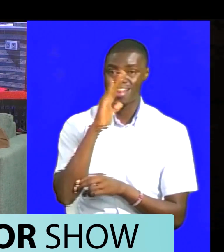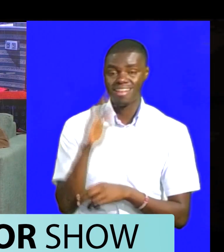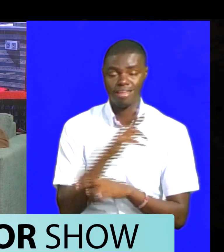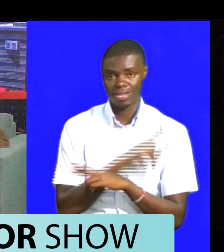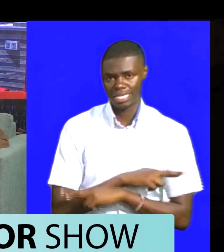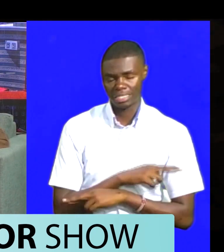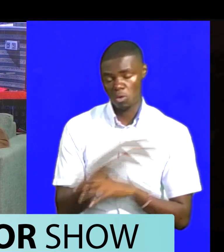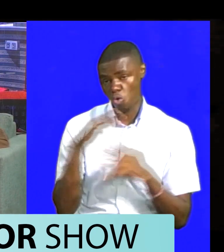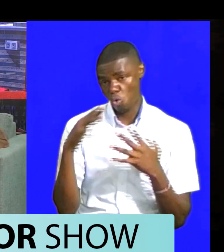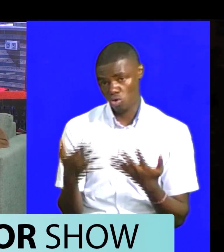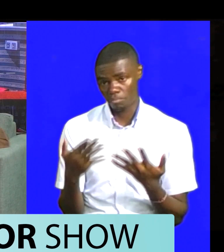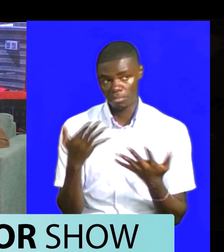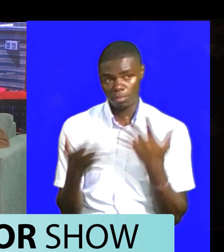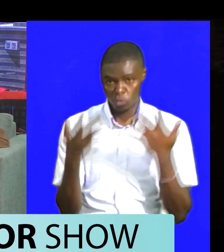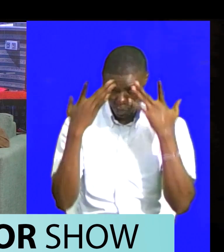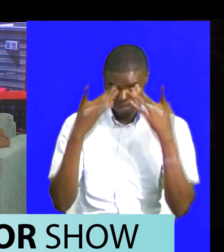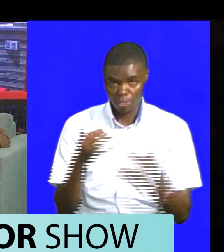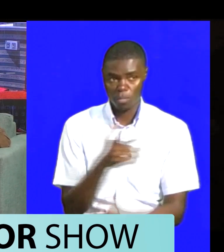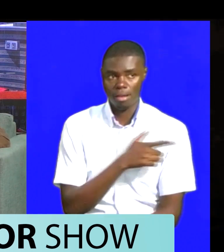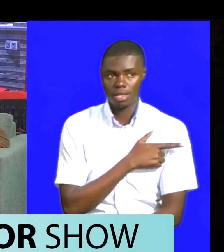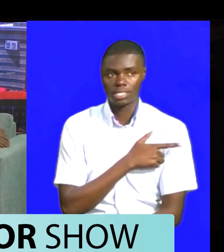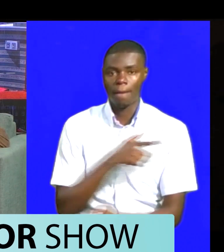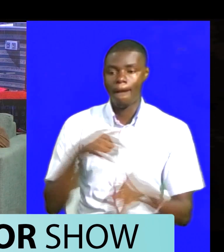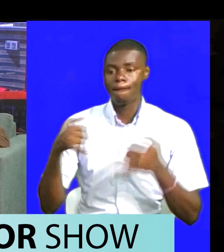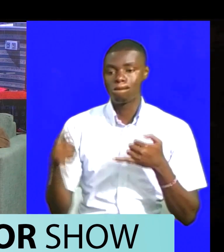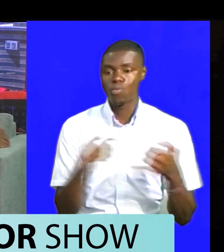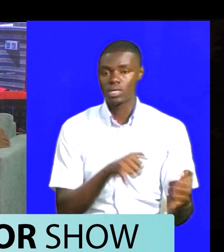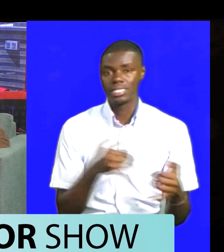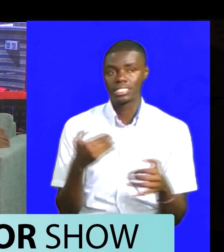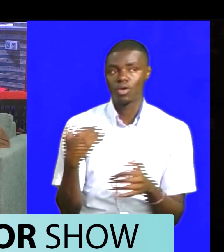just decide to be lazy, because models usually have the